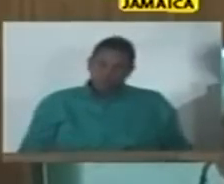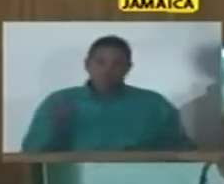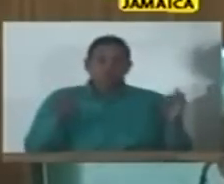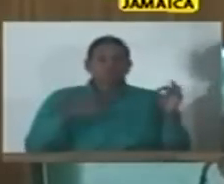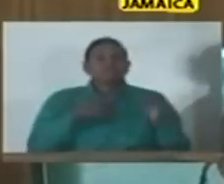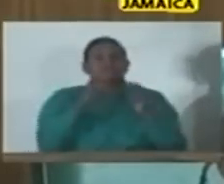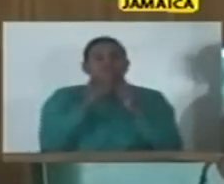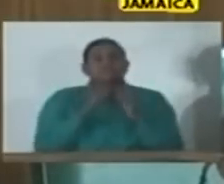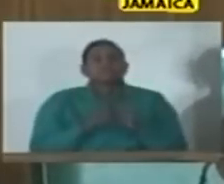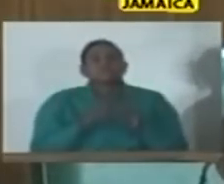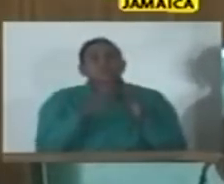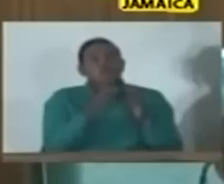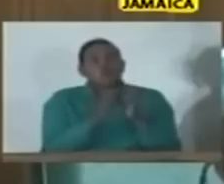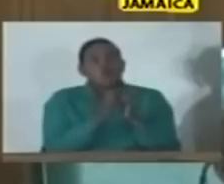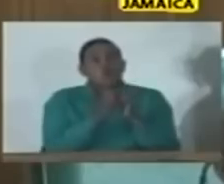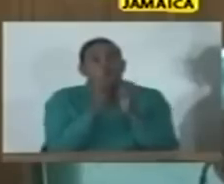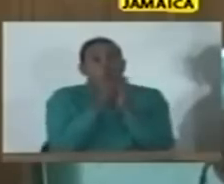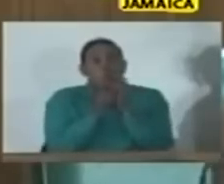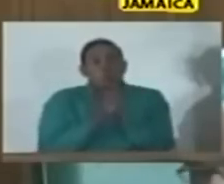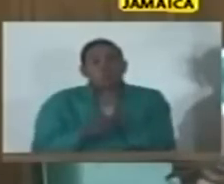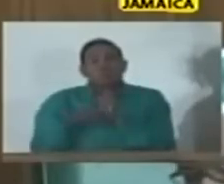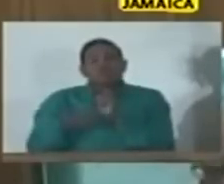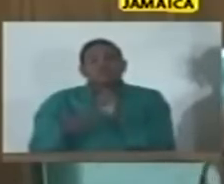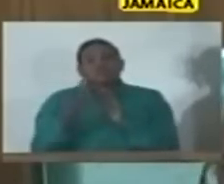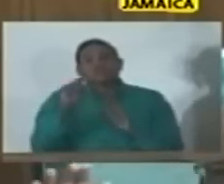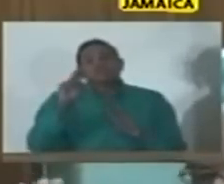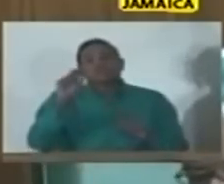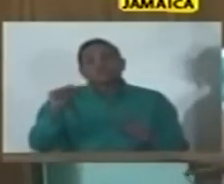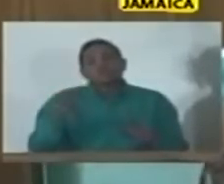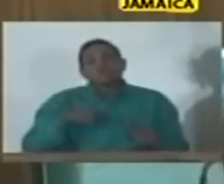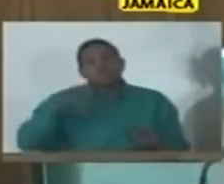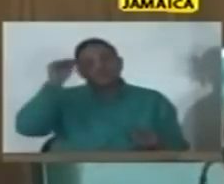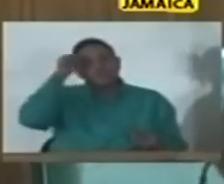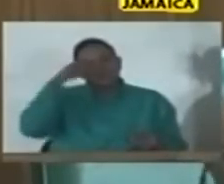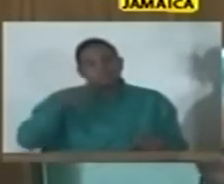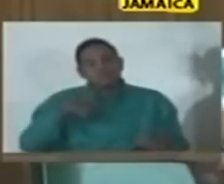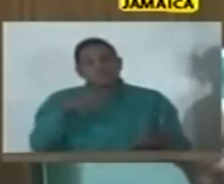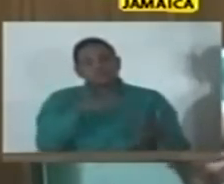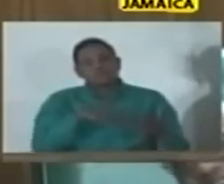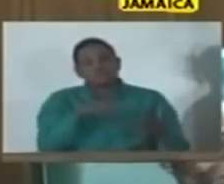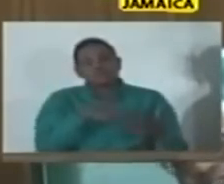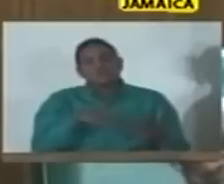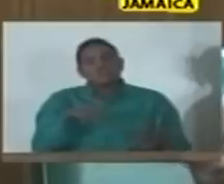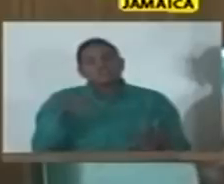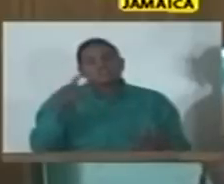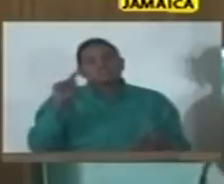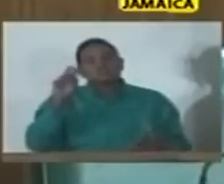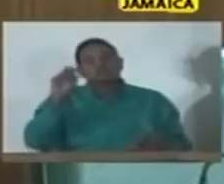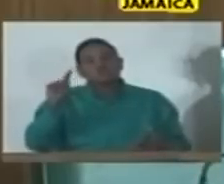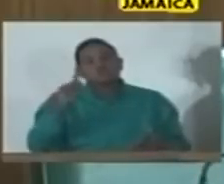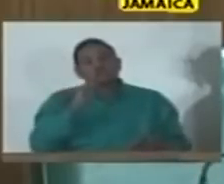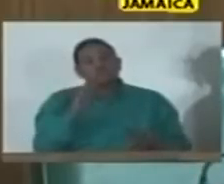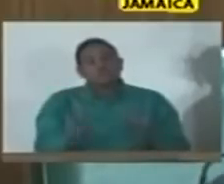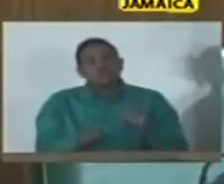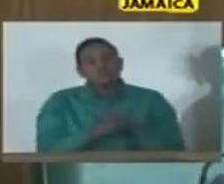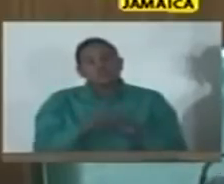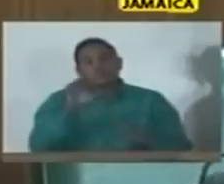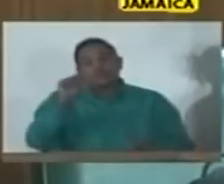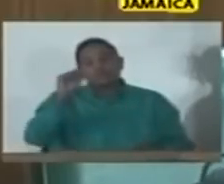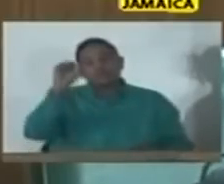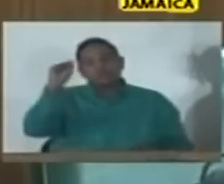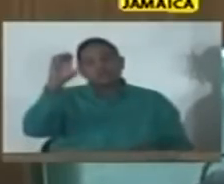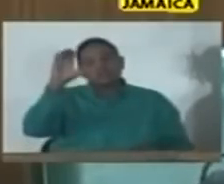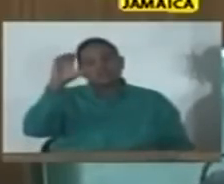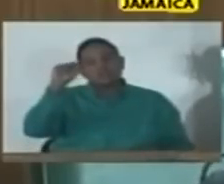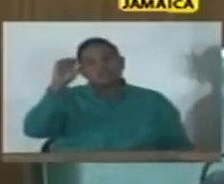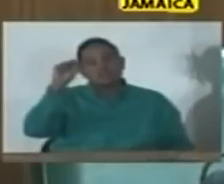trusts. I remember as a student studying equity and trust, came across a case where